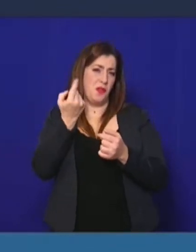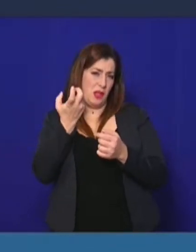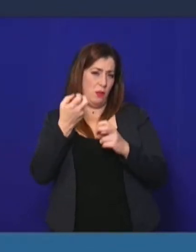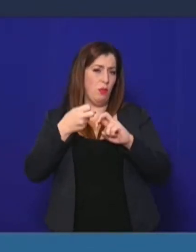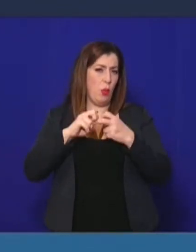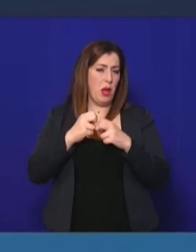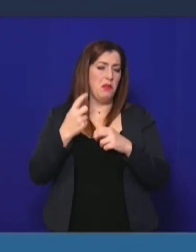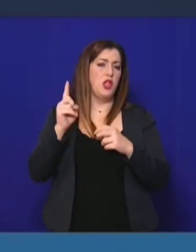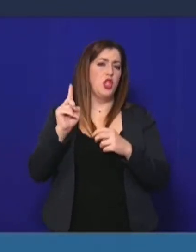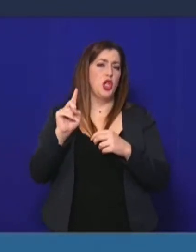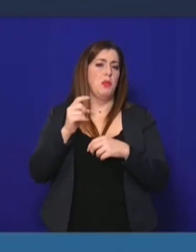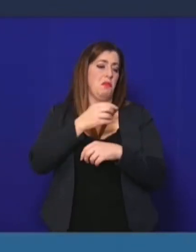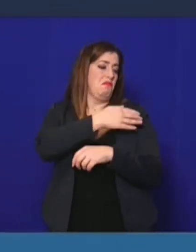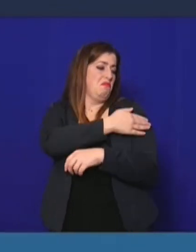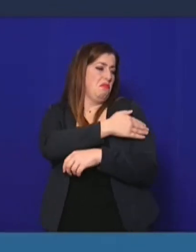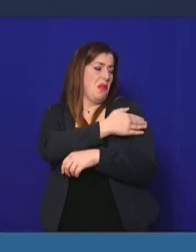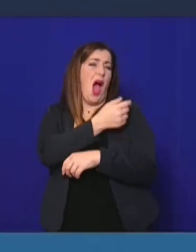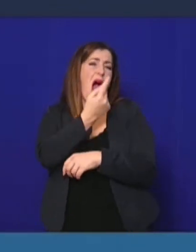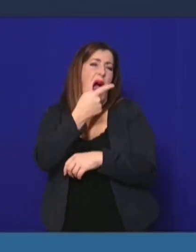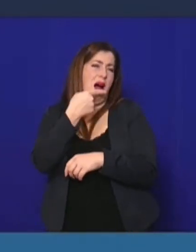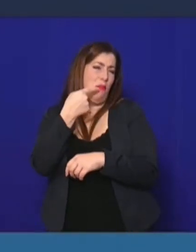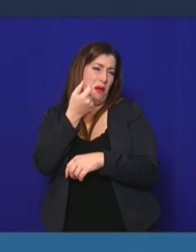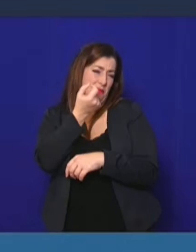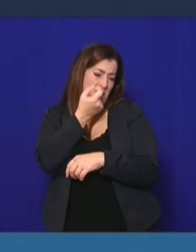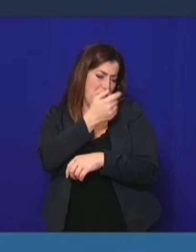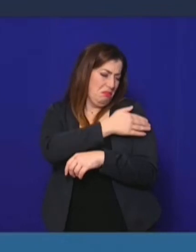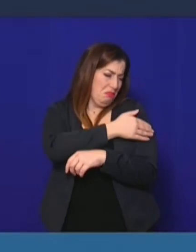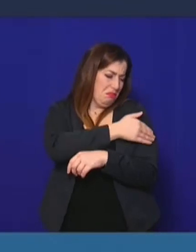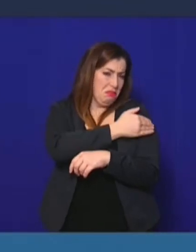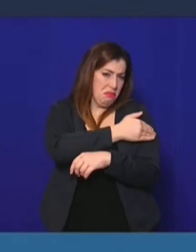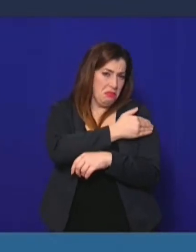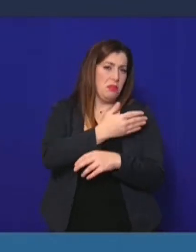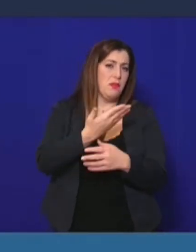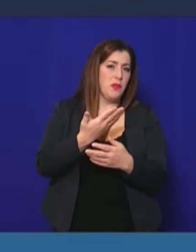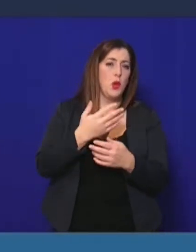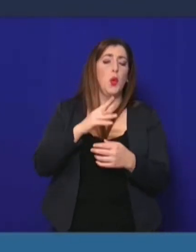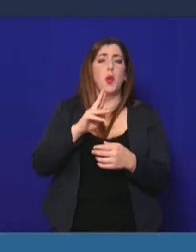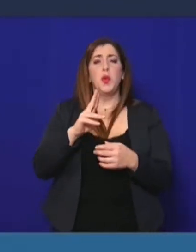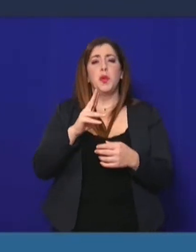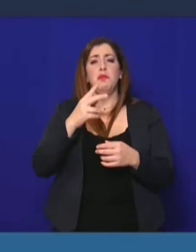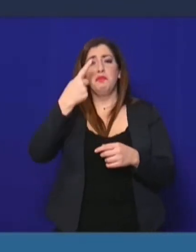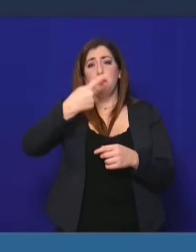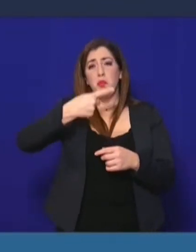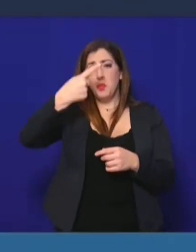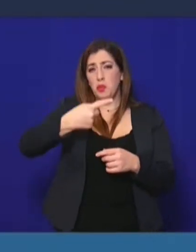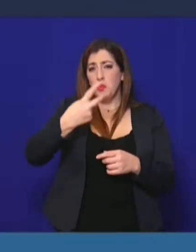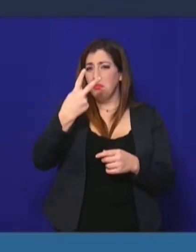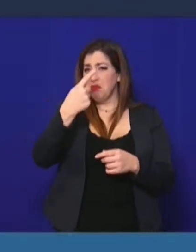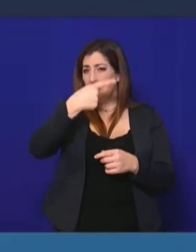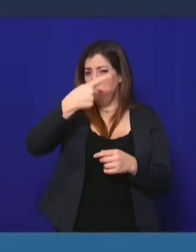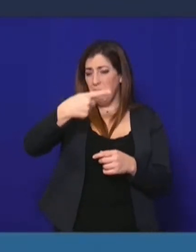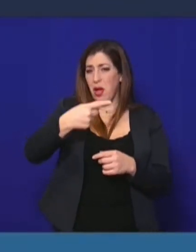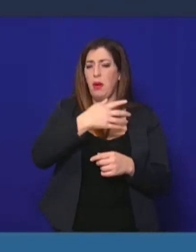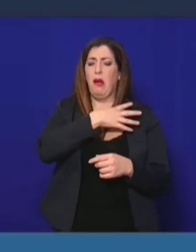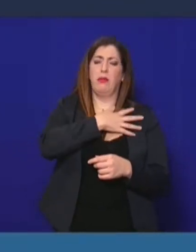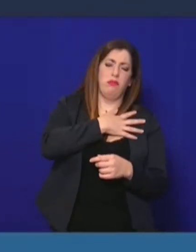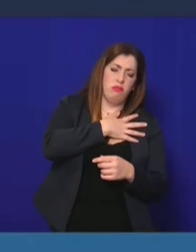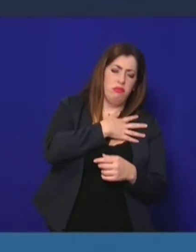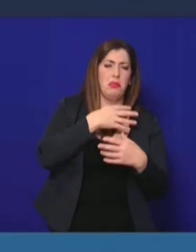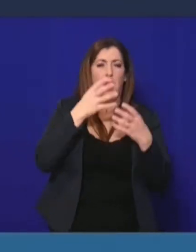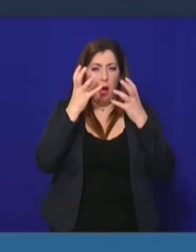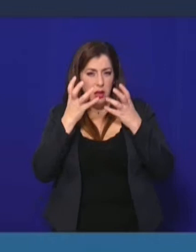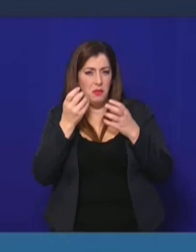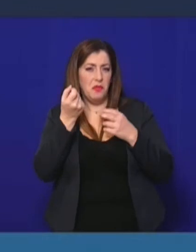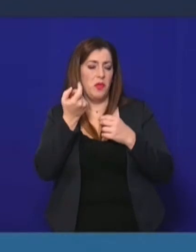ħmura fil-post, min ikollu bejn ġurnata jew tnejn inħossu għajjien, pero mhumiex side effects li huma kbar. Milli kellna